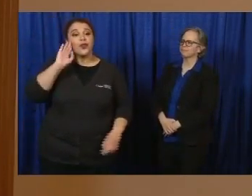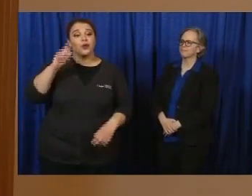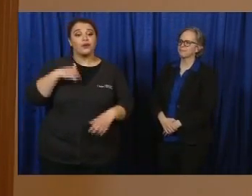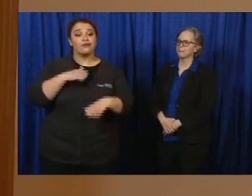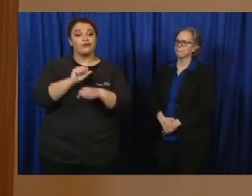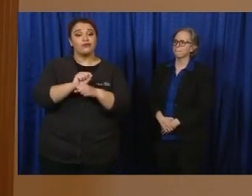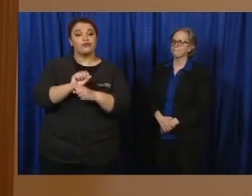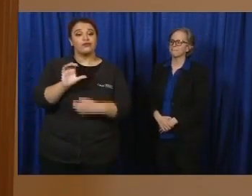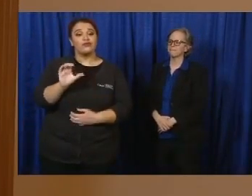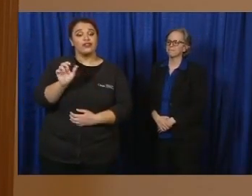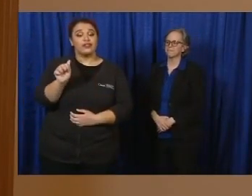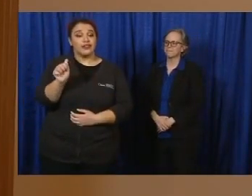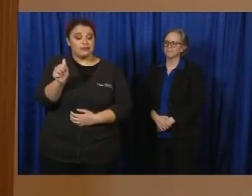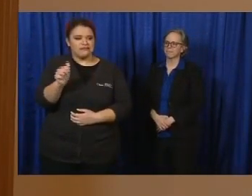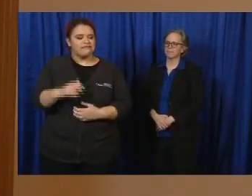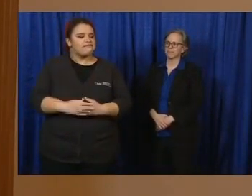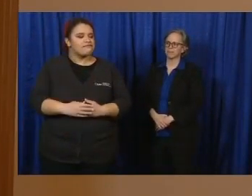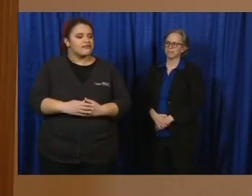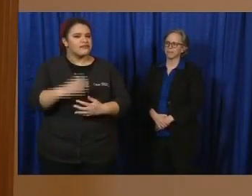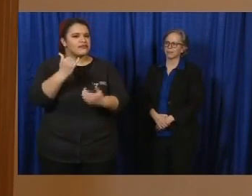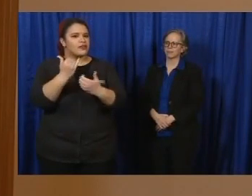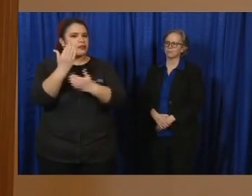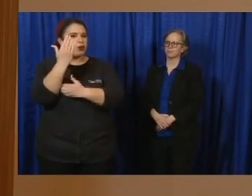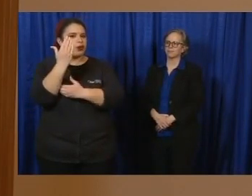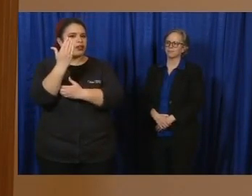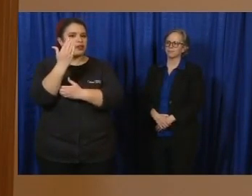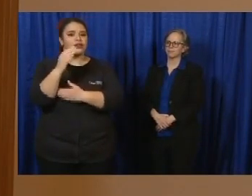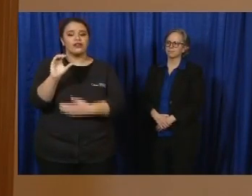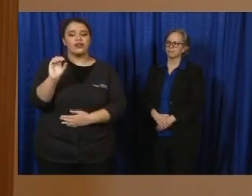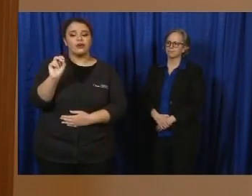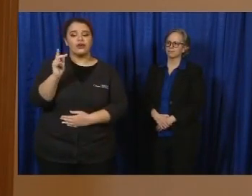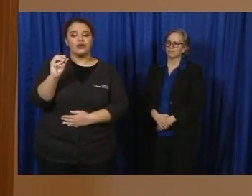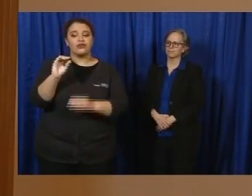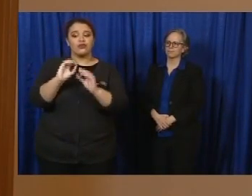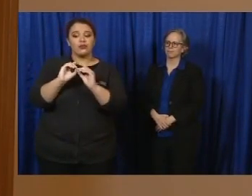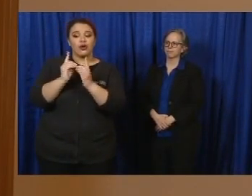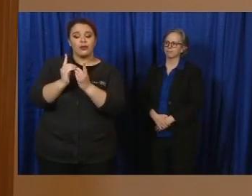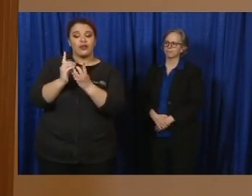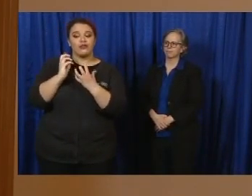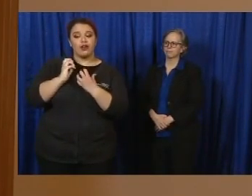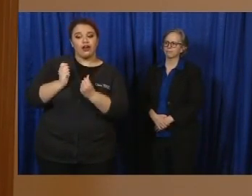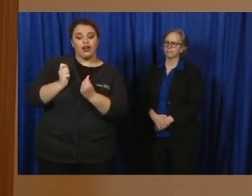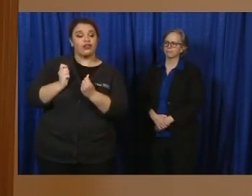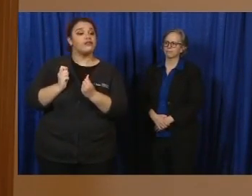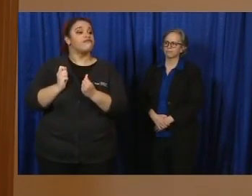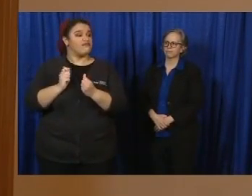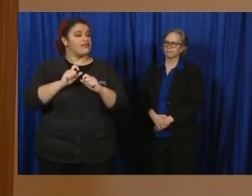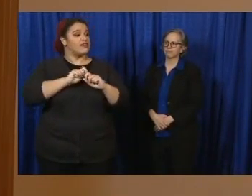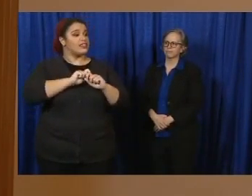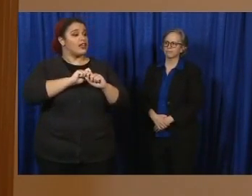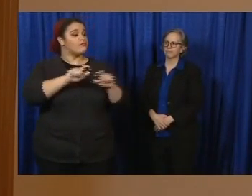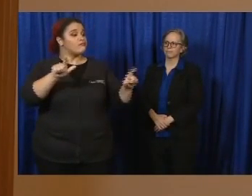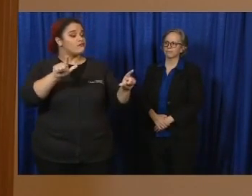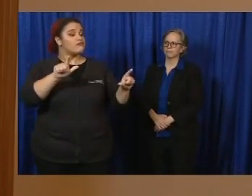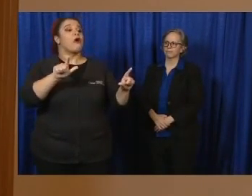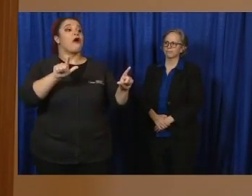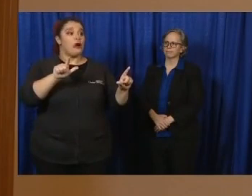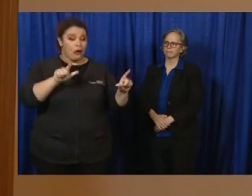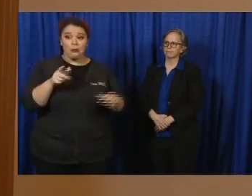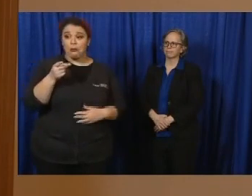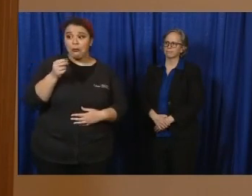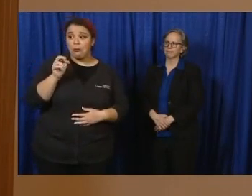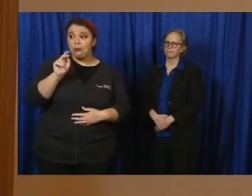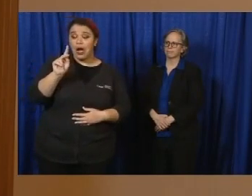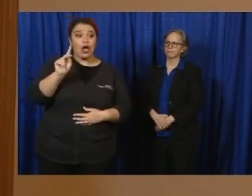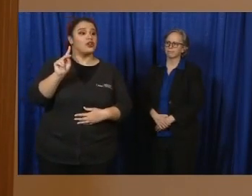This morning, ODH sent out a tweet at 10 o'clock saying, Ohio State's parks are open, enjoy the springtime weather by getting outdoors.